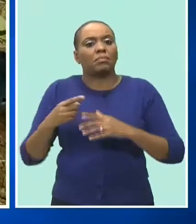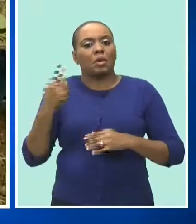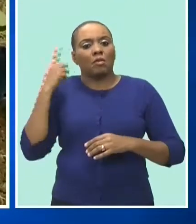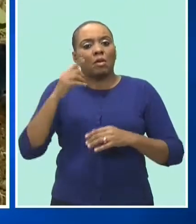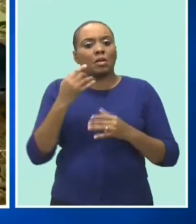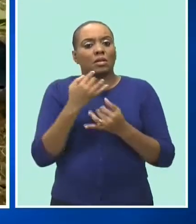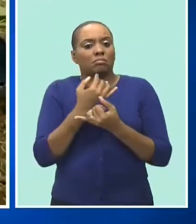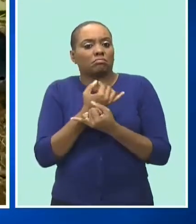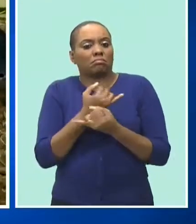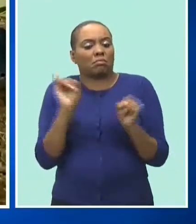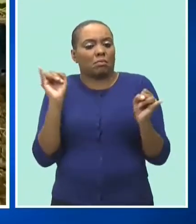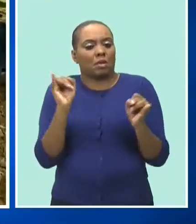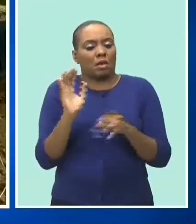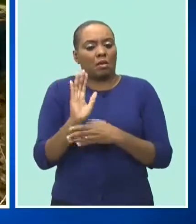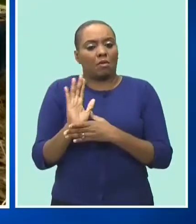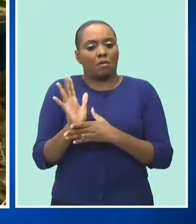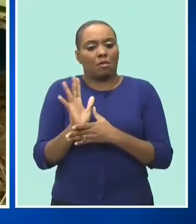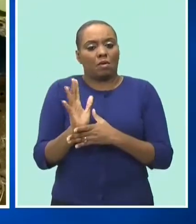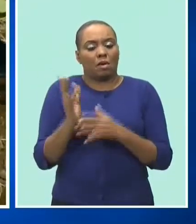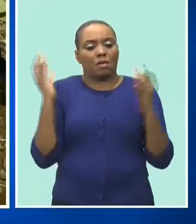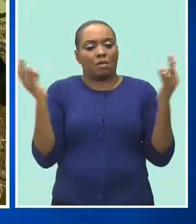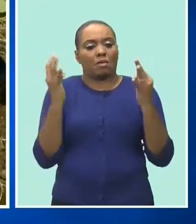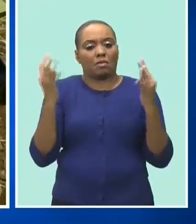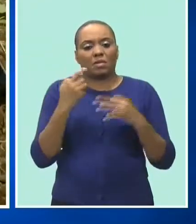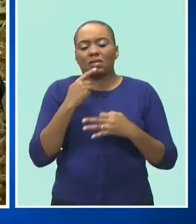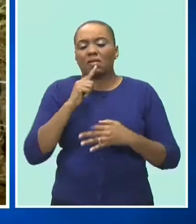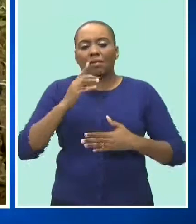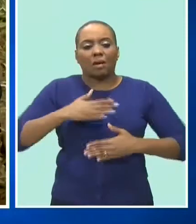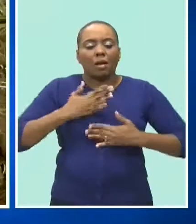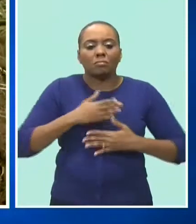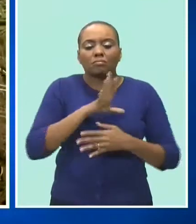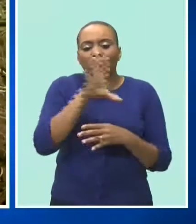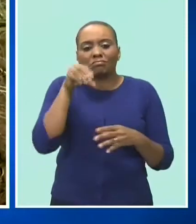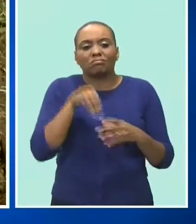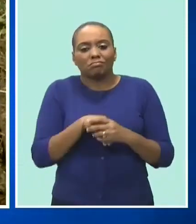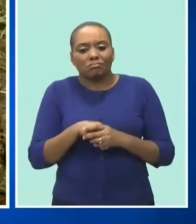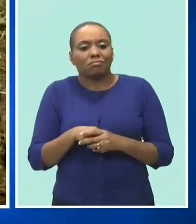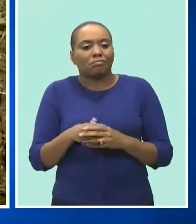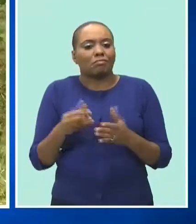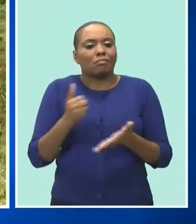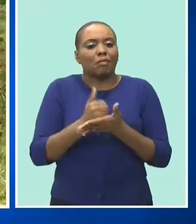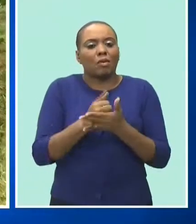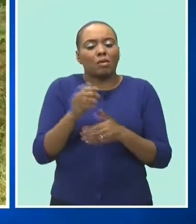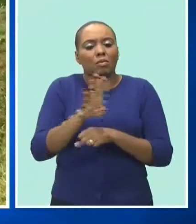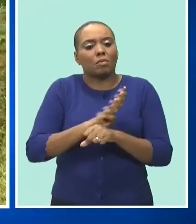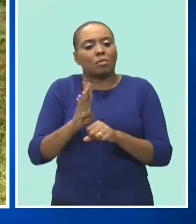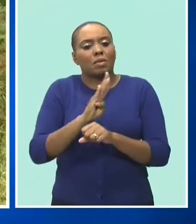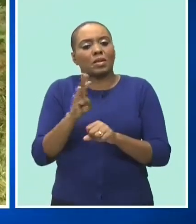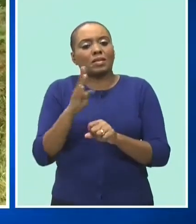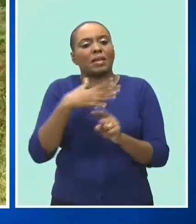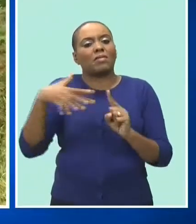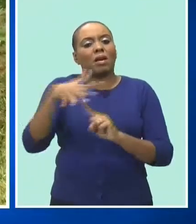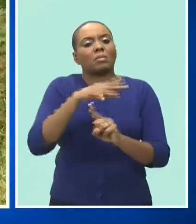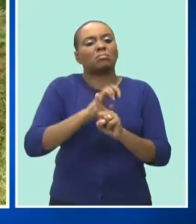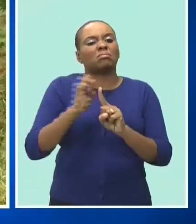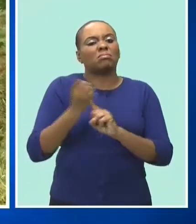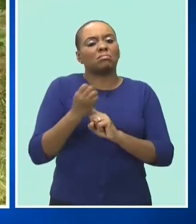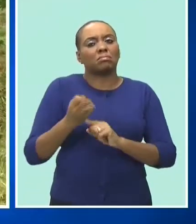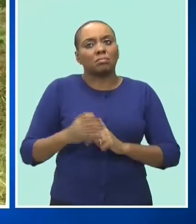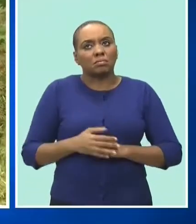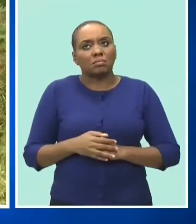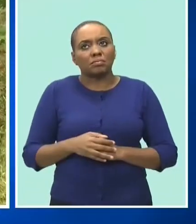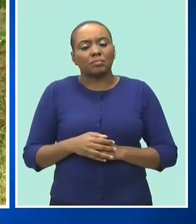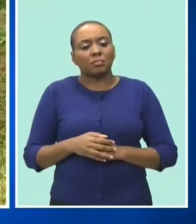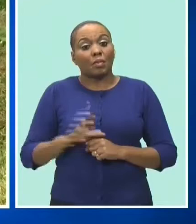Festival, Jennifer Smith-Bent, says BIF is pleased to have a hand in advancing Barbados's environmental sustainability. By planting